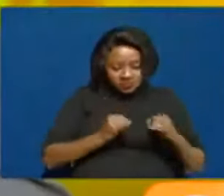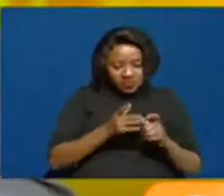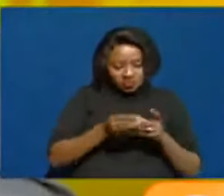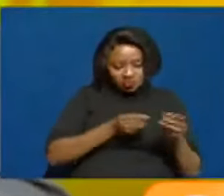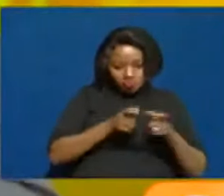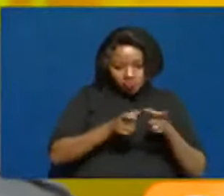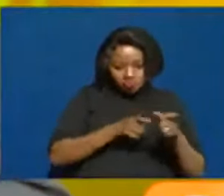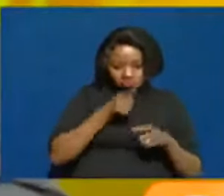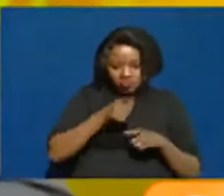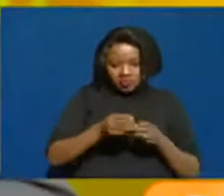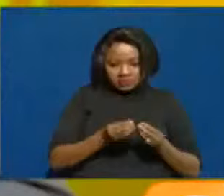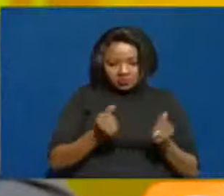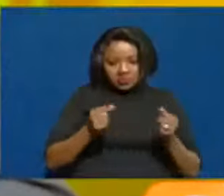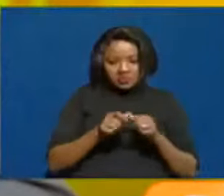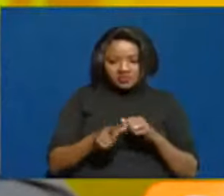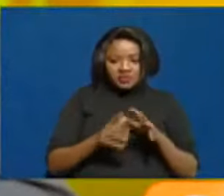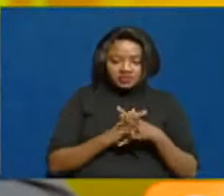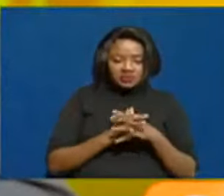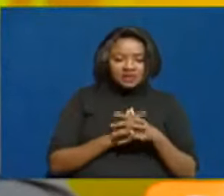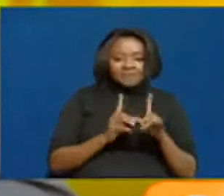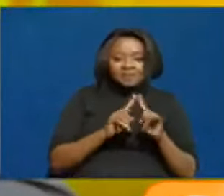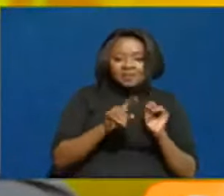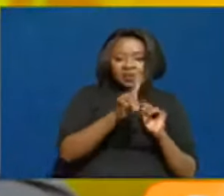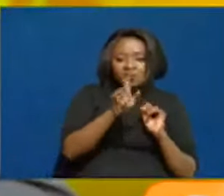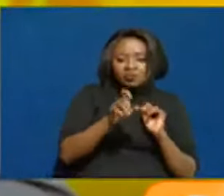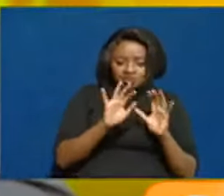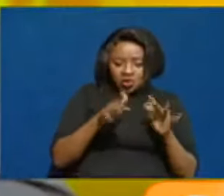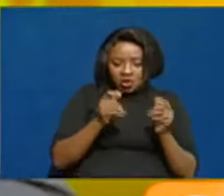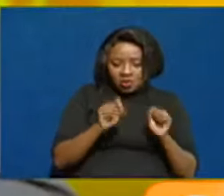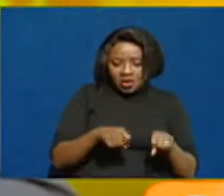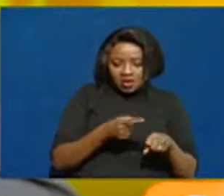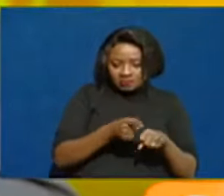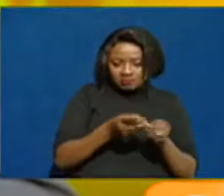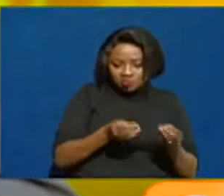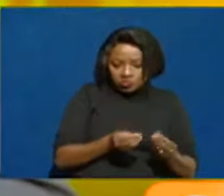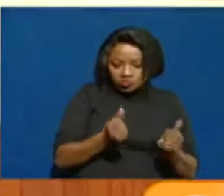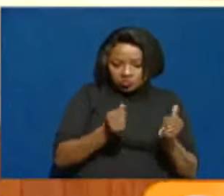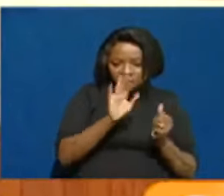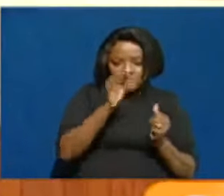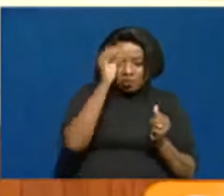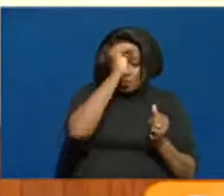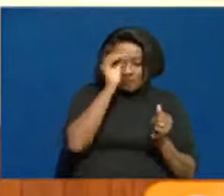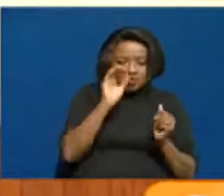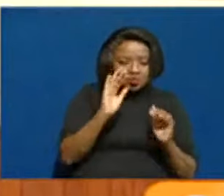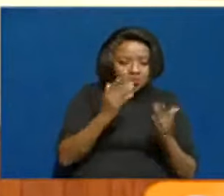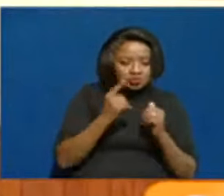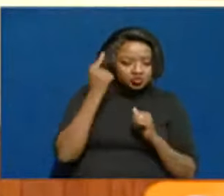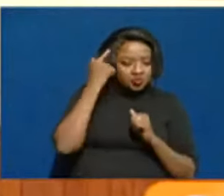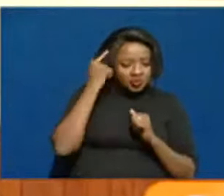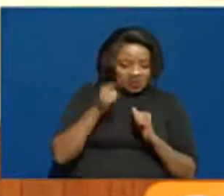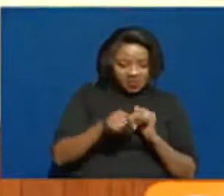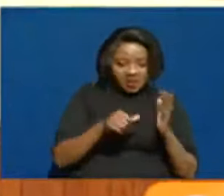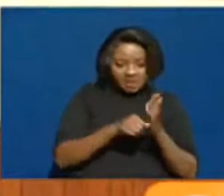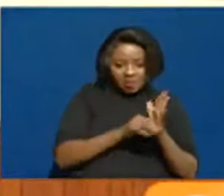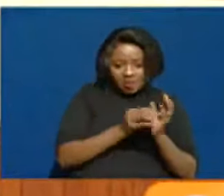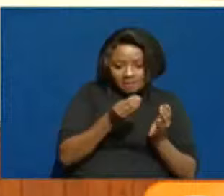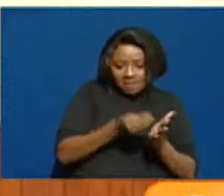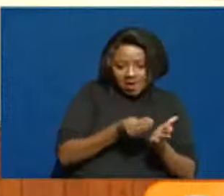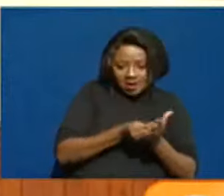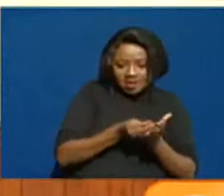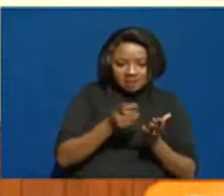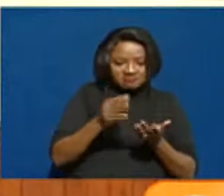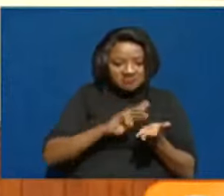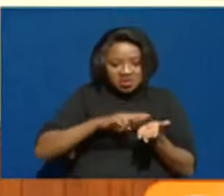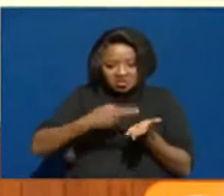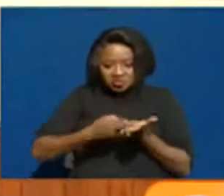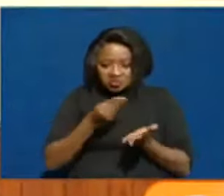being assisted by the regulations. How can they be addressed, in your view? What needs to be put in place? Is this a money problem? Is it a resource problem? Is it